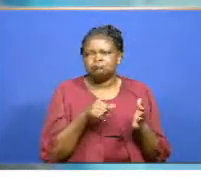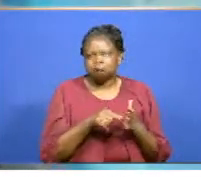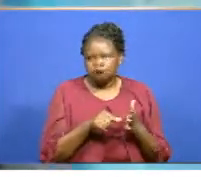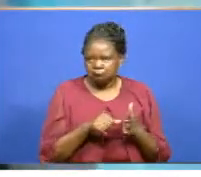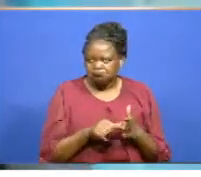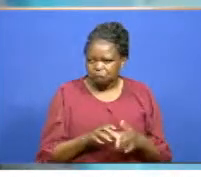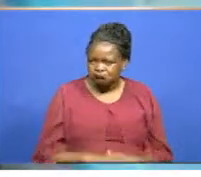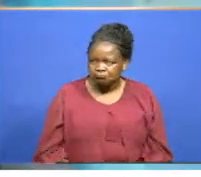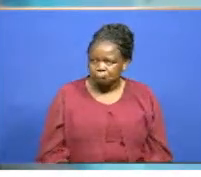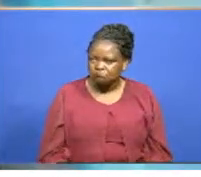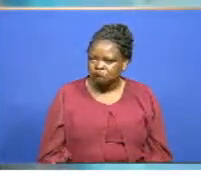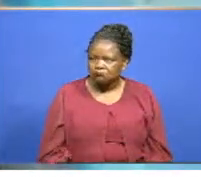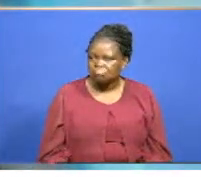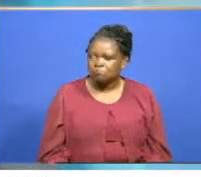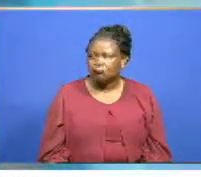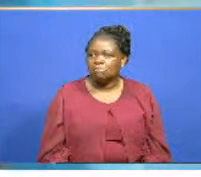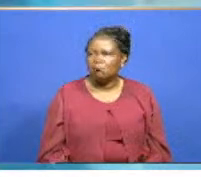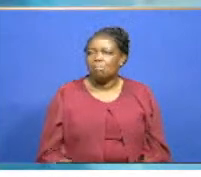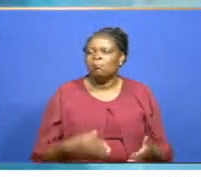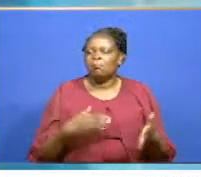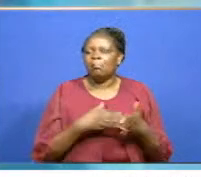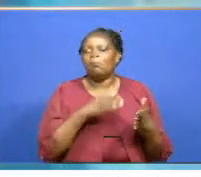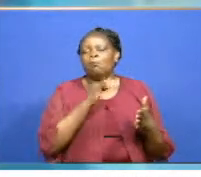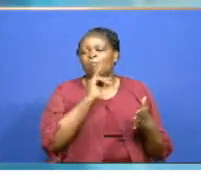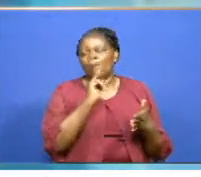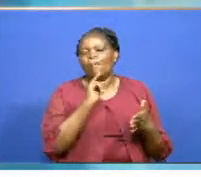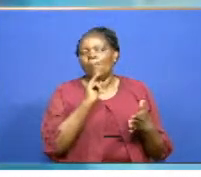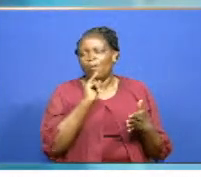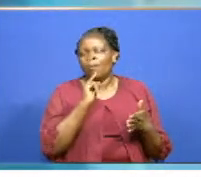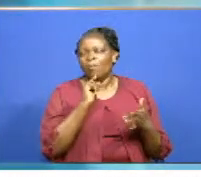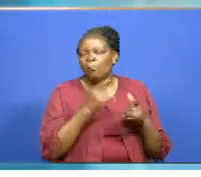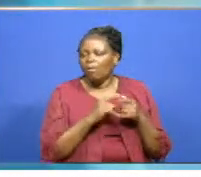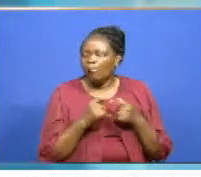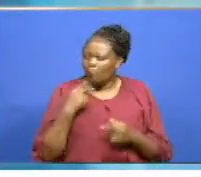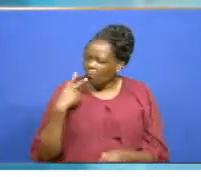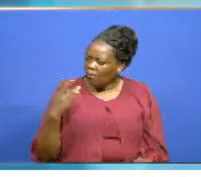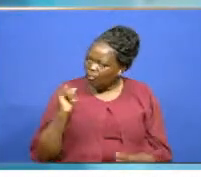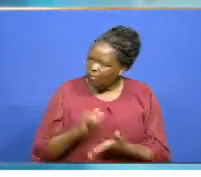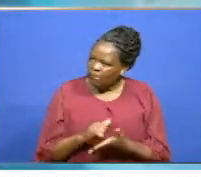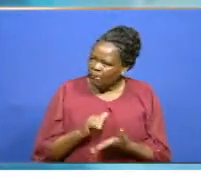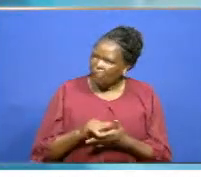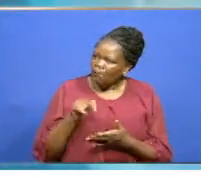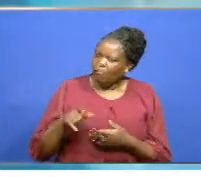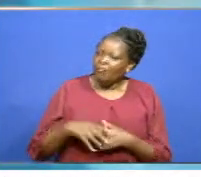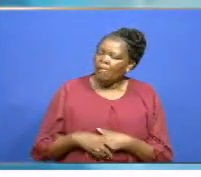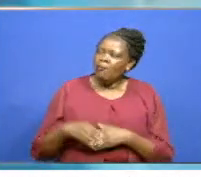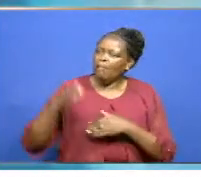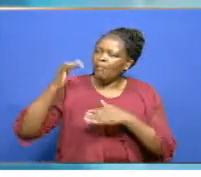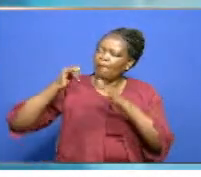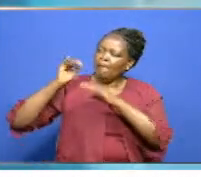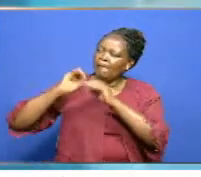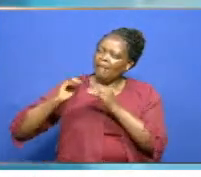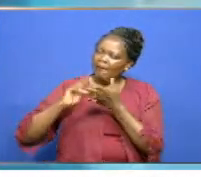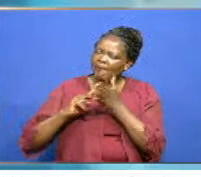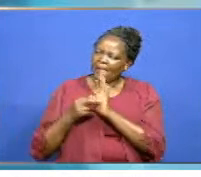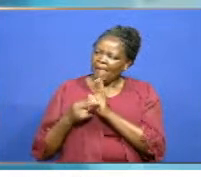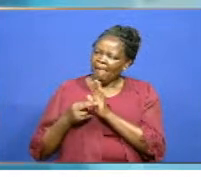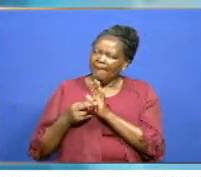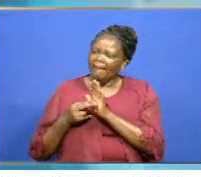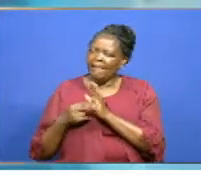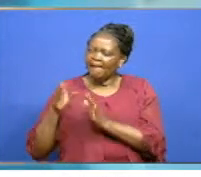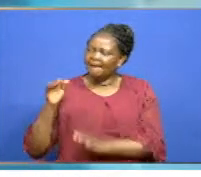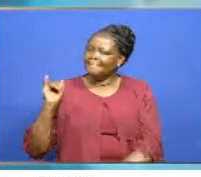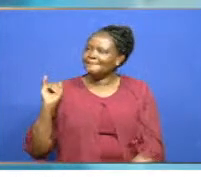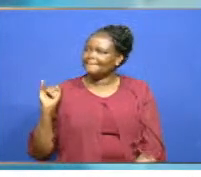Yes. The anti-BBI and BBI side. I'm seeing that this is a by-election, so the side that is for